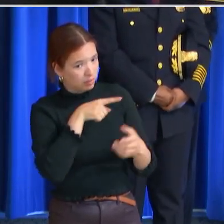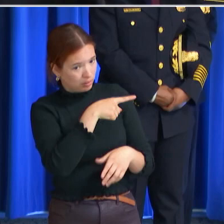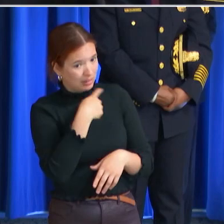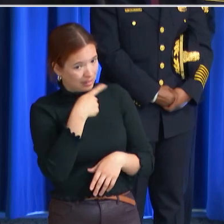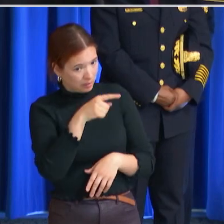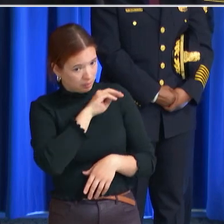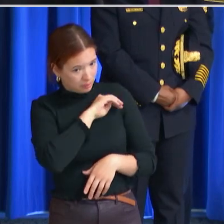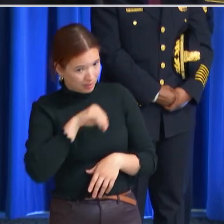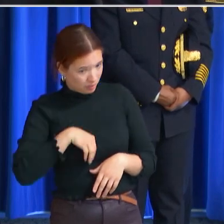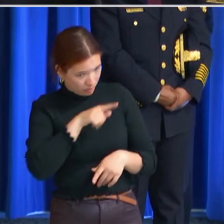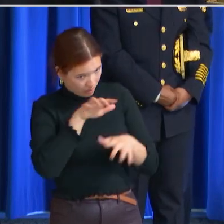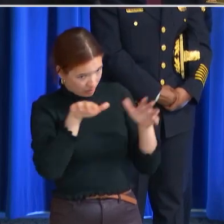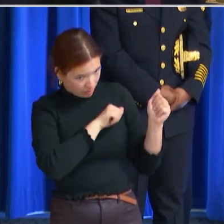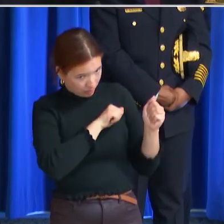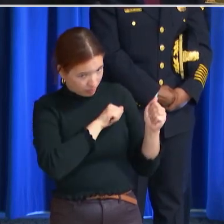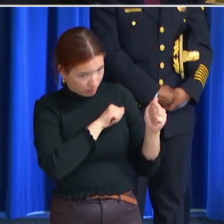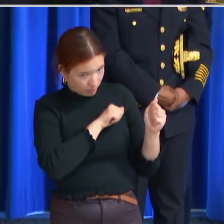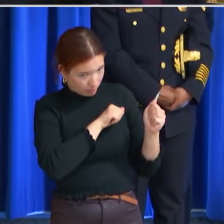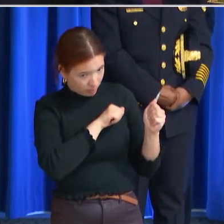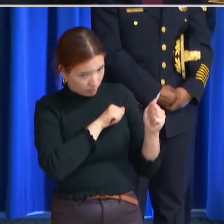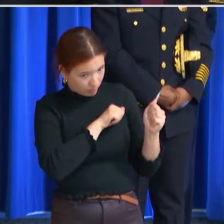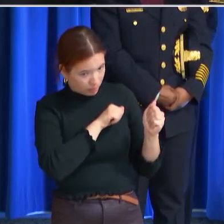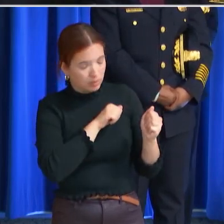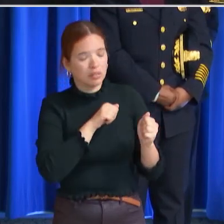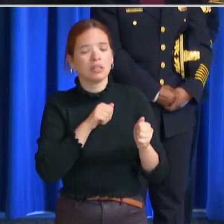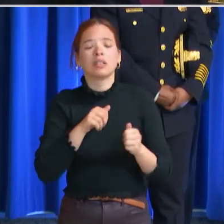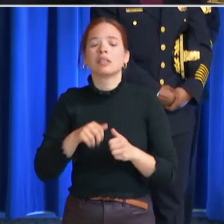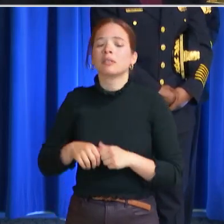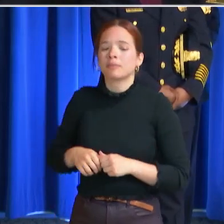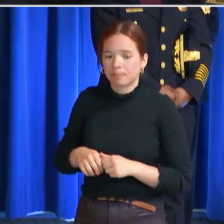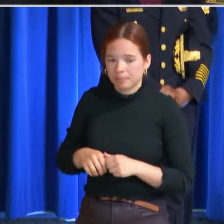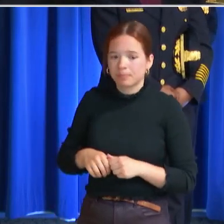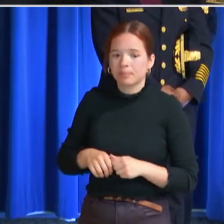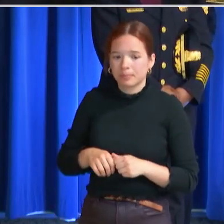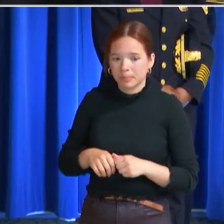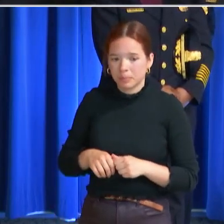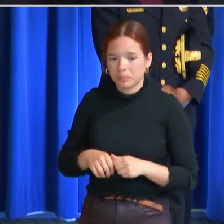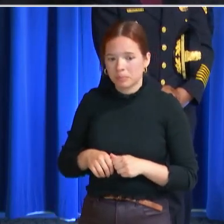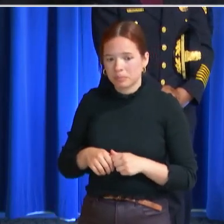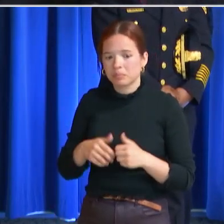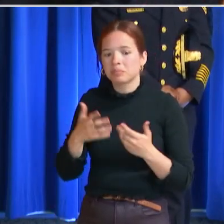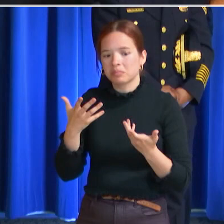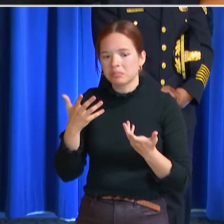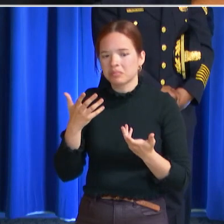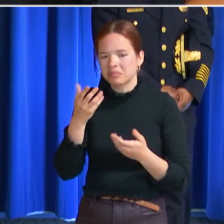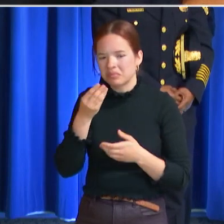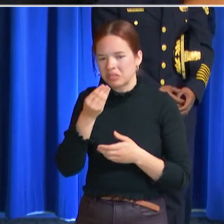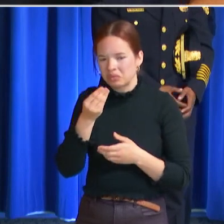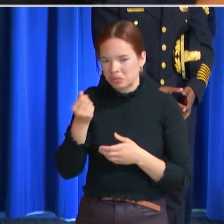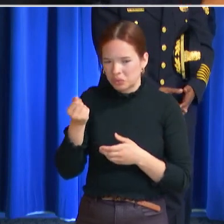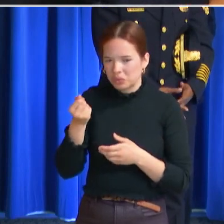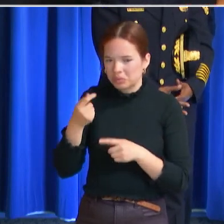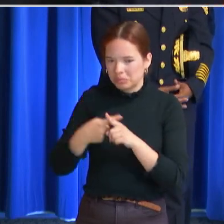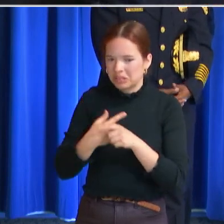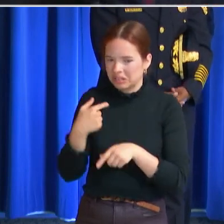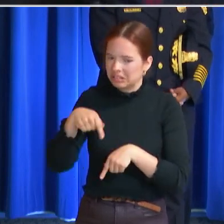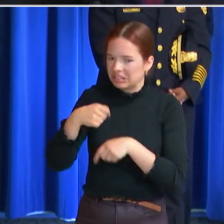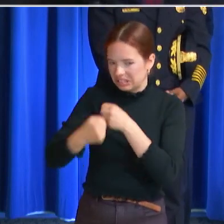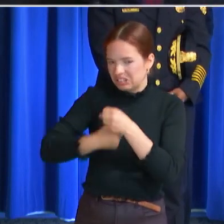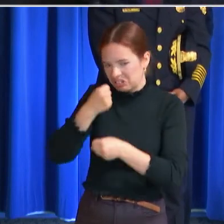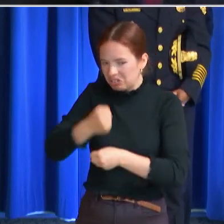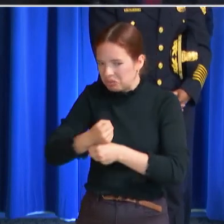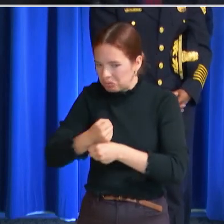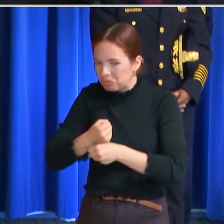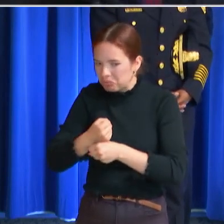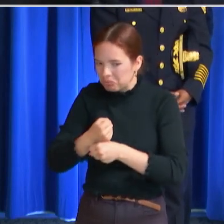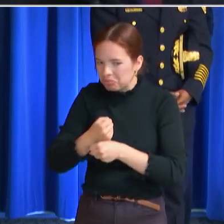of leaving? So the issue came up over the course of the last few months. It was this year when it came up. And I